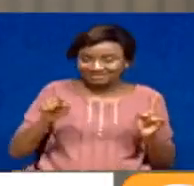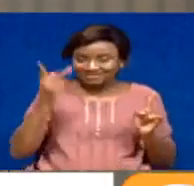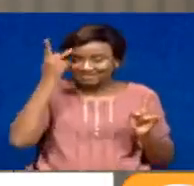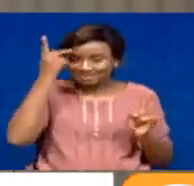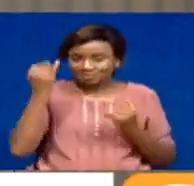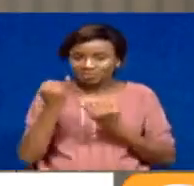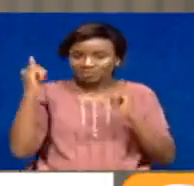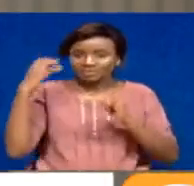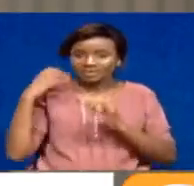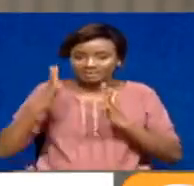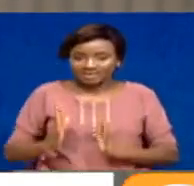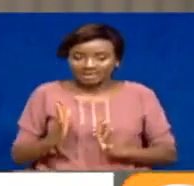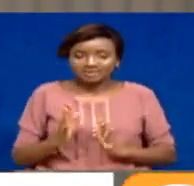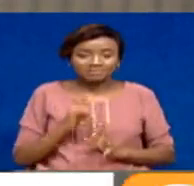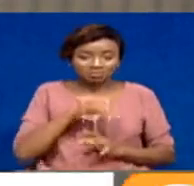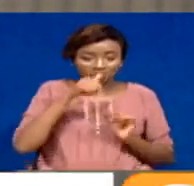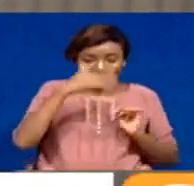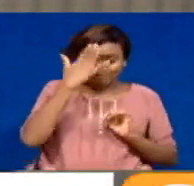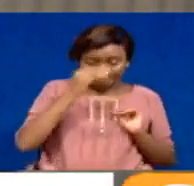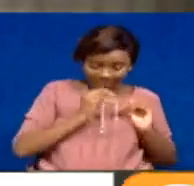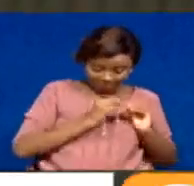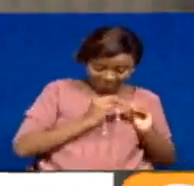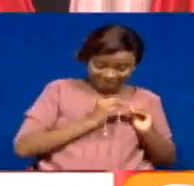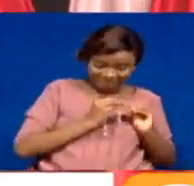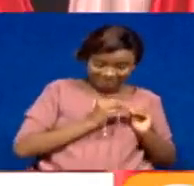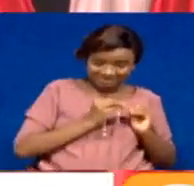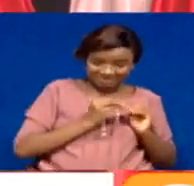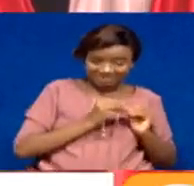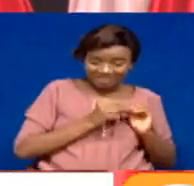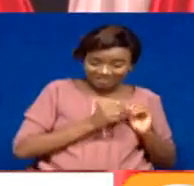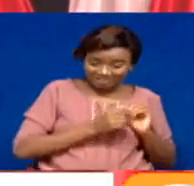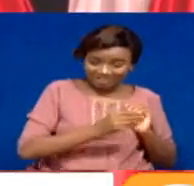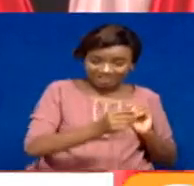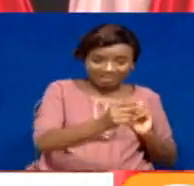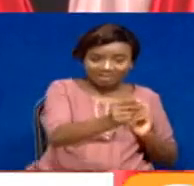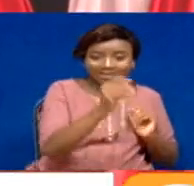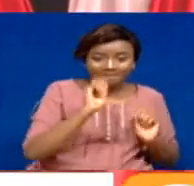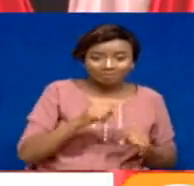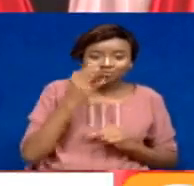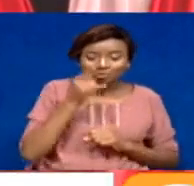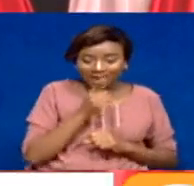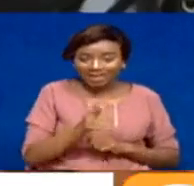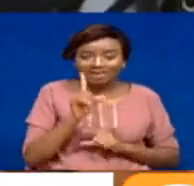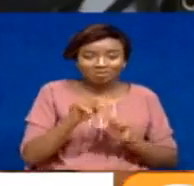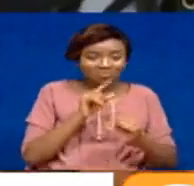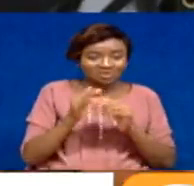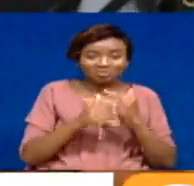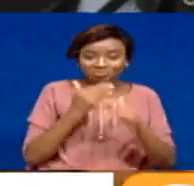so indoors they stayed on Monday, as they probably will for most of the week, as the reality of party nominations hits Raila